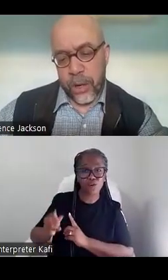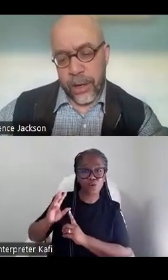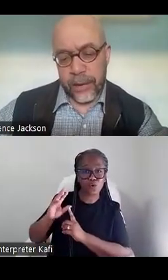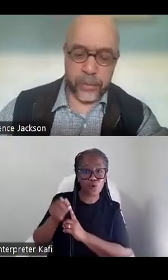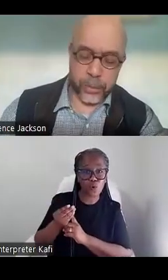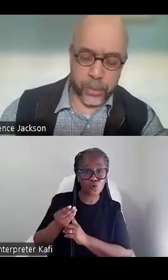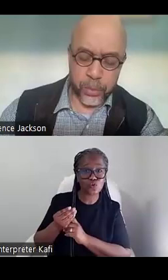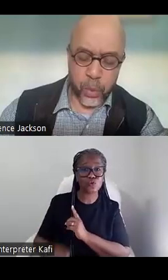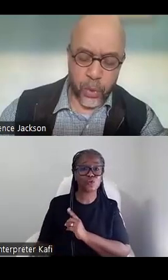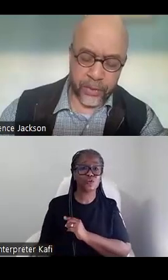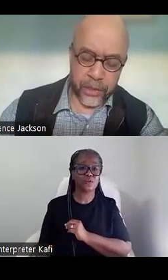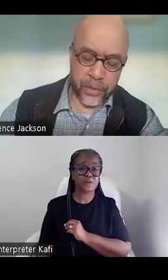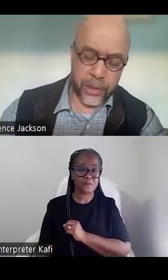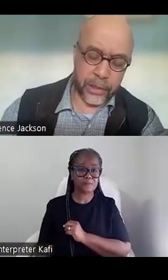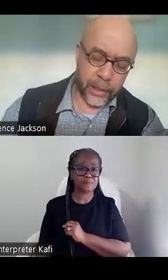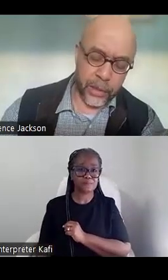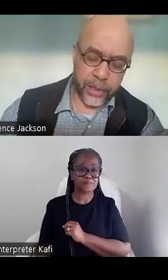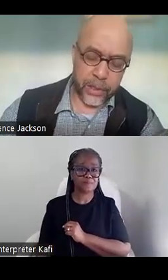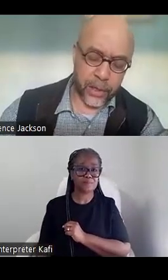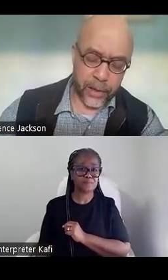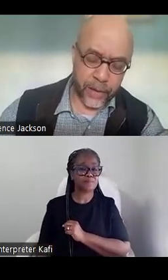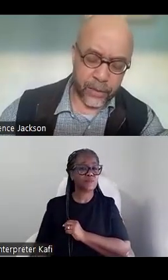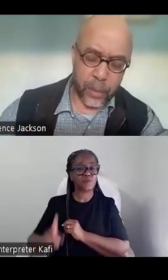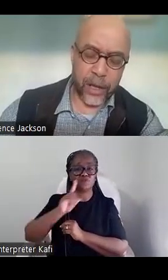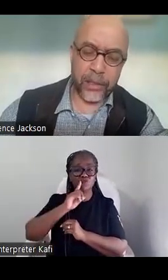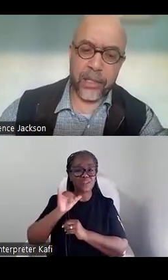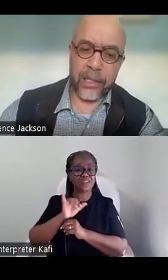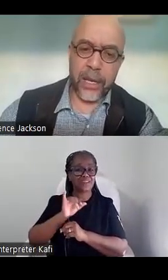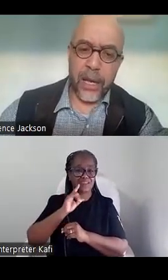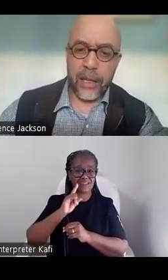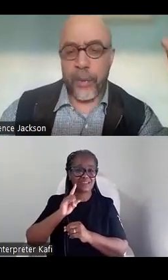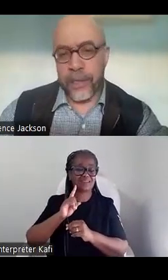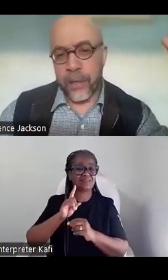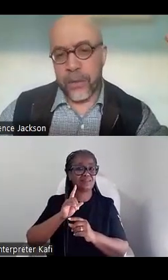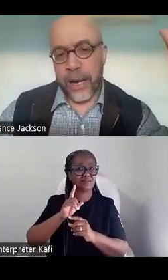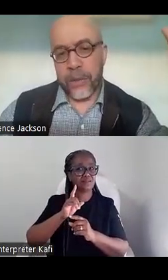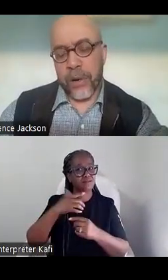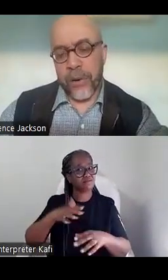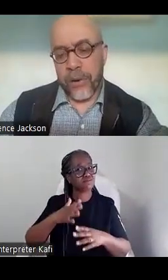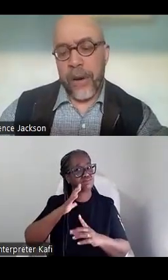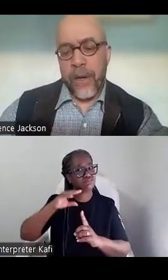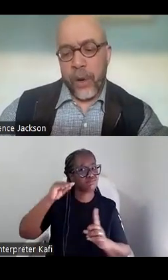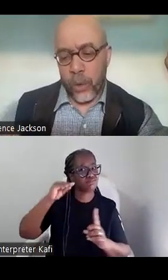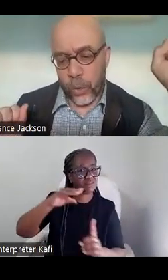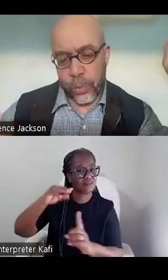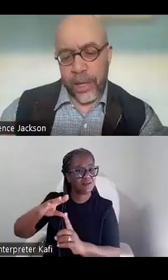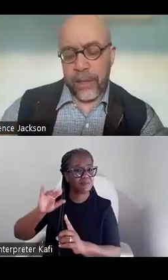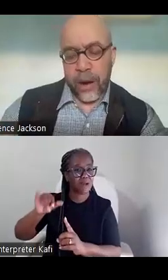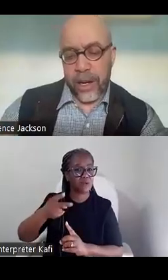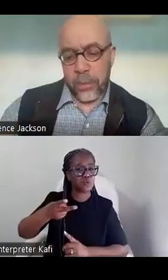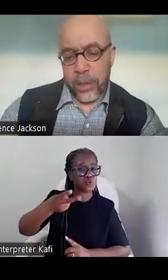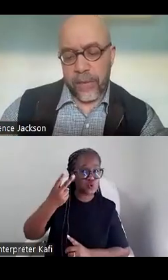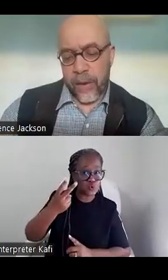two 20th century linguist, anthropologist, Lorenzo Dow Turner, who made